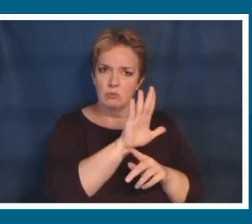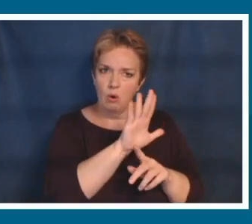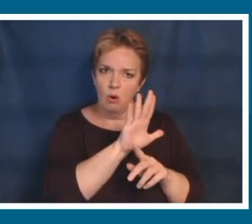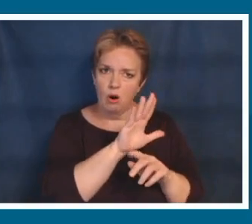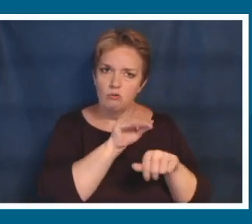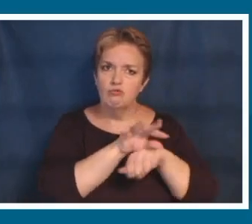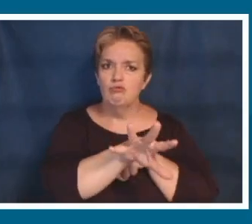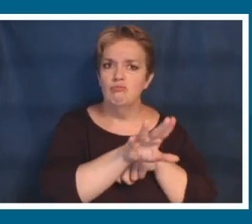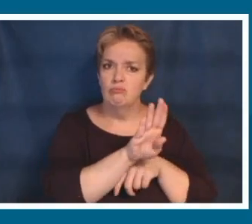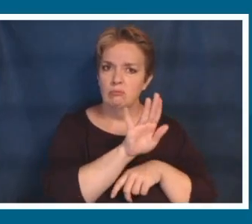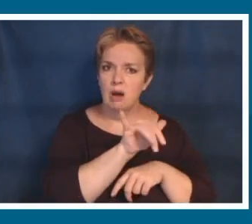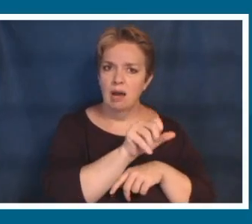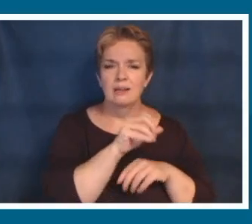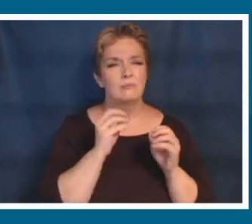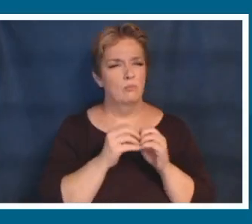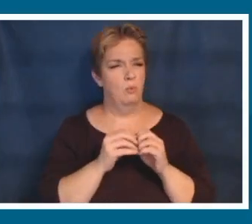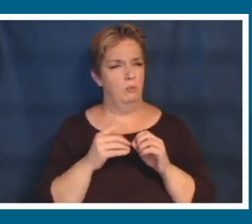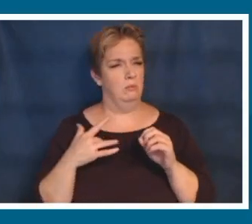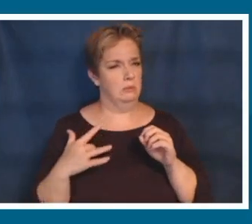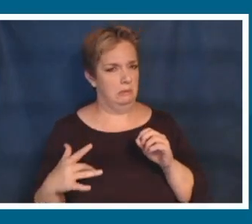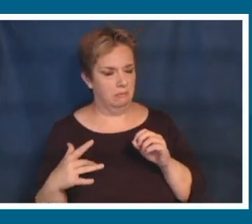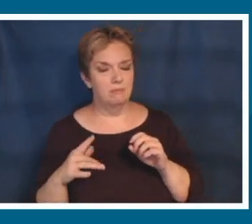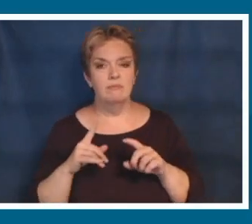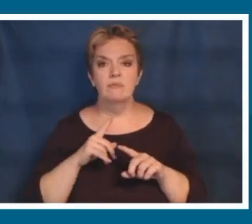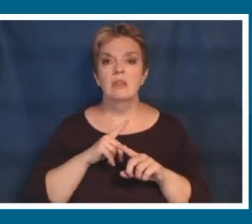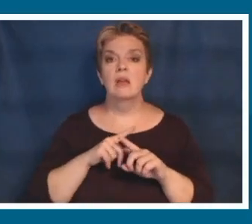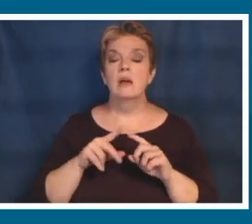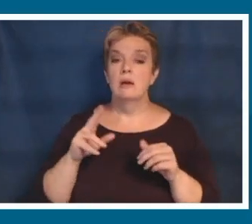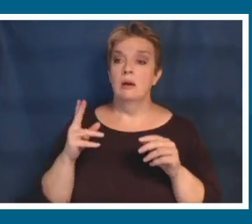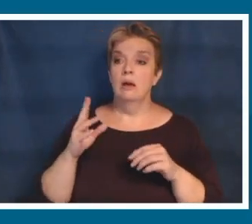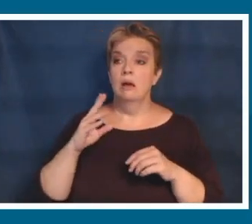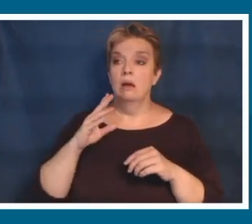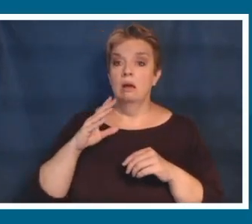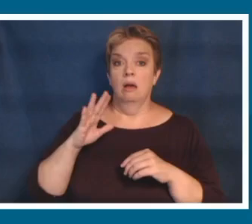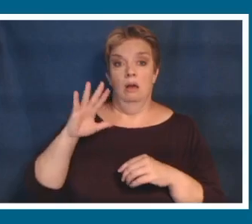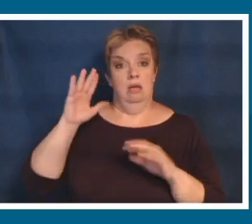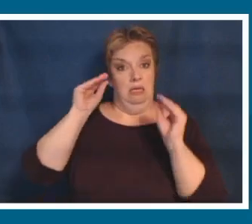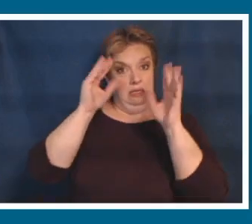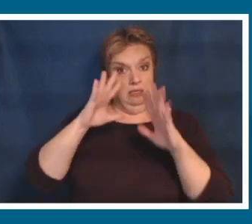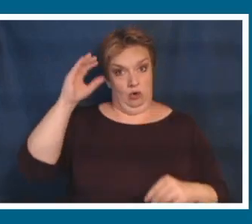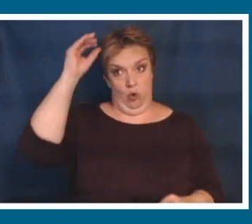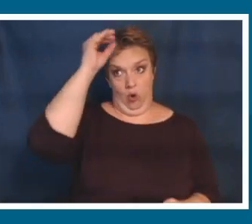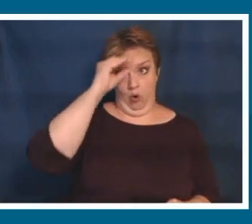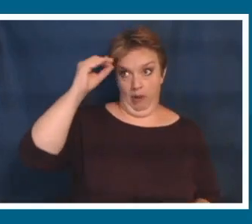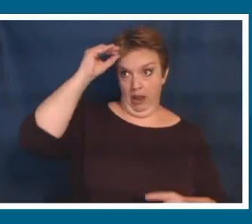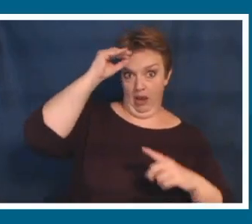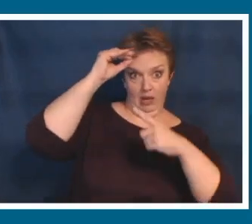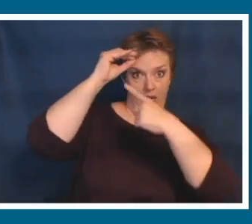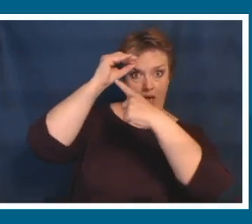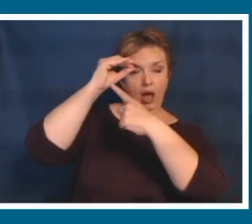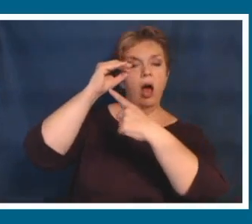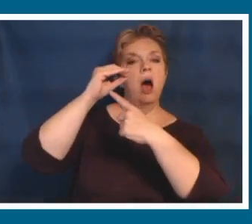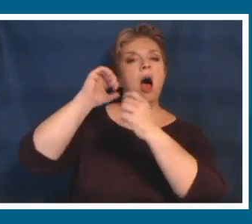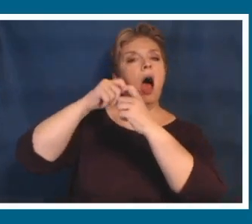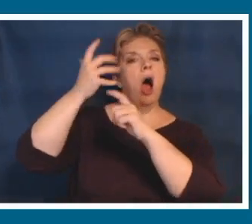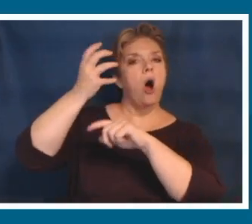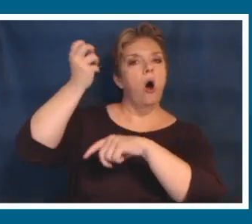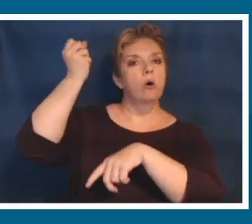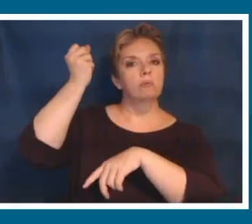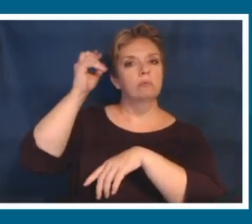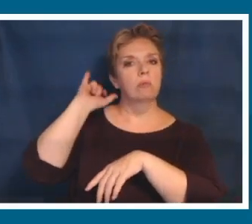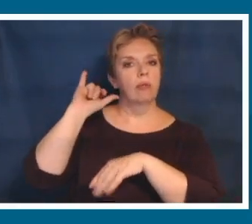of the risk that teacher opinion is going to be the question. So if you're teaching kids to look